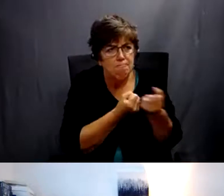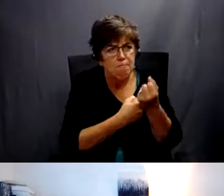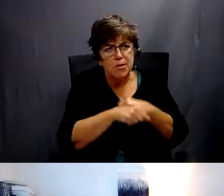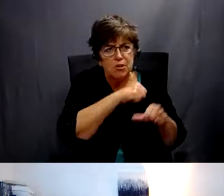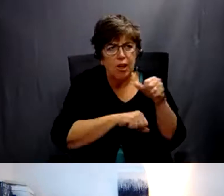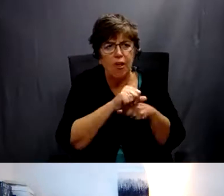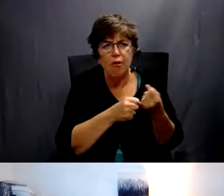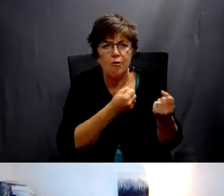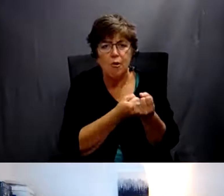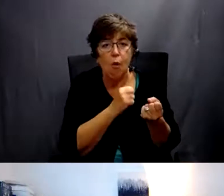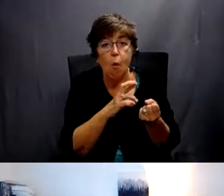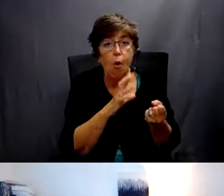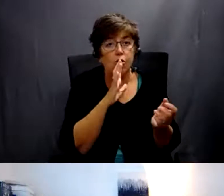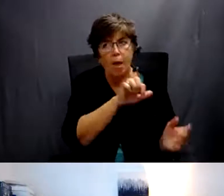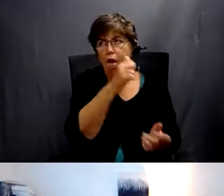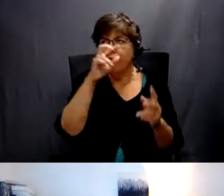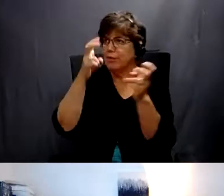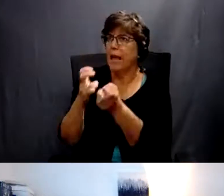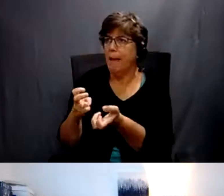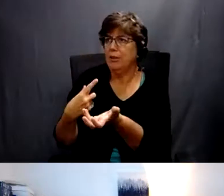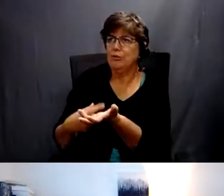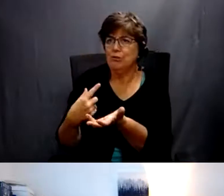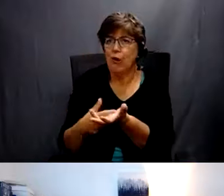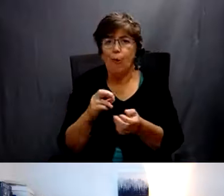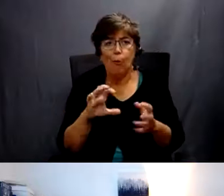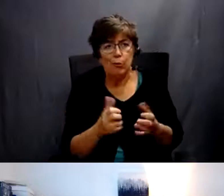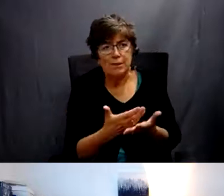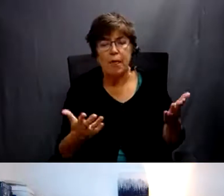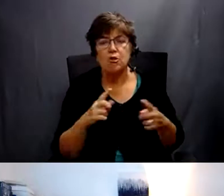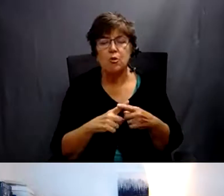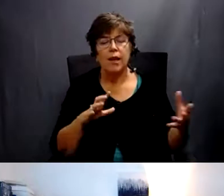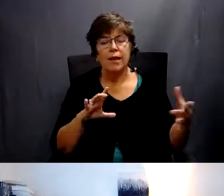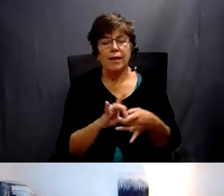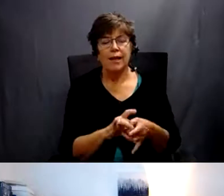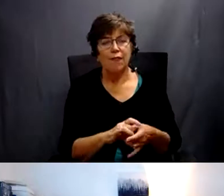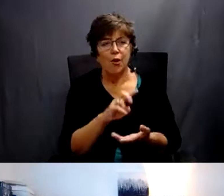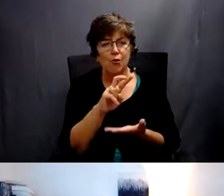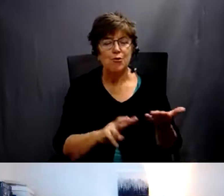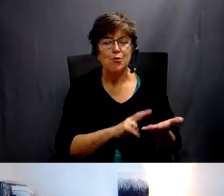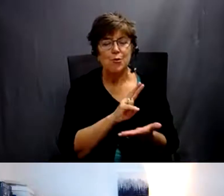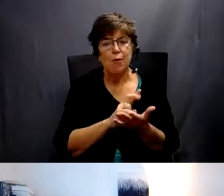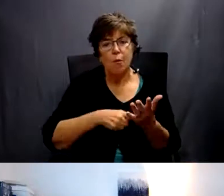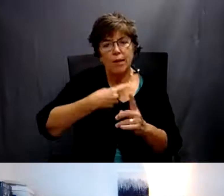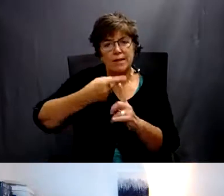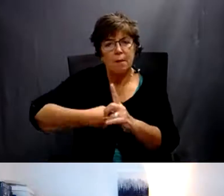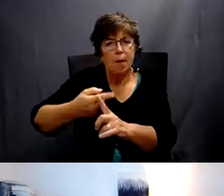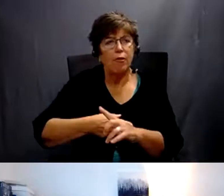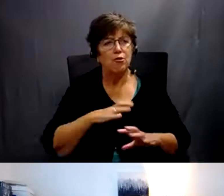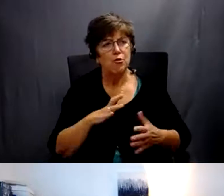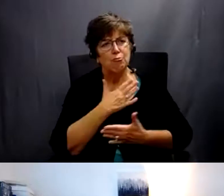talk about not work or whatever we choose to do, but just to get together for 2 hours a month to do